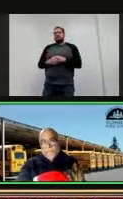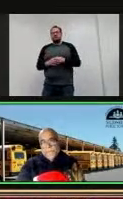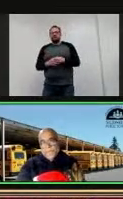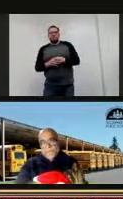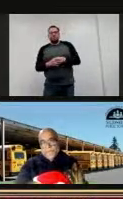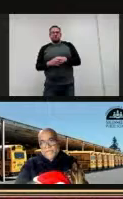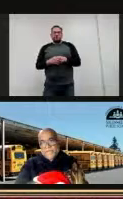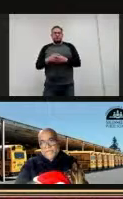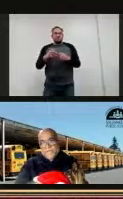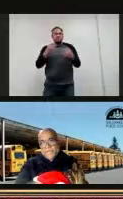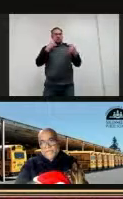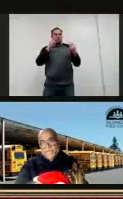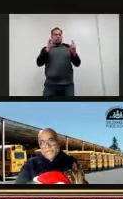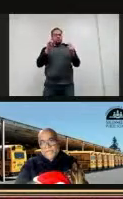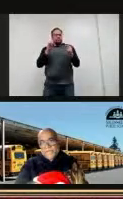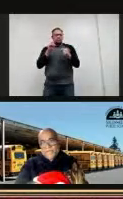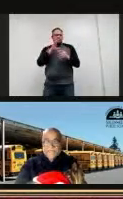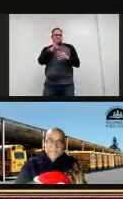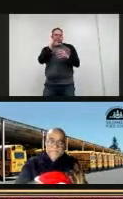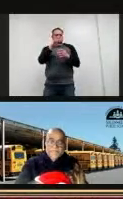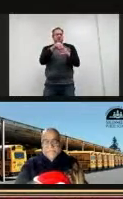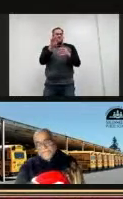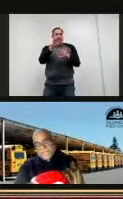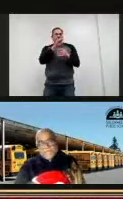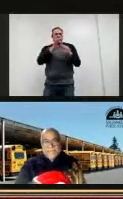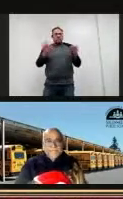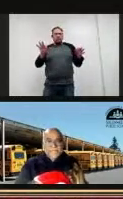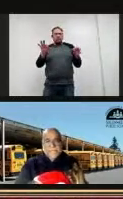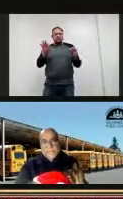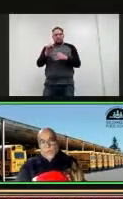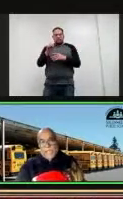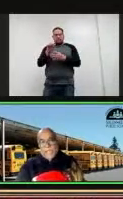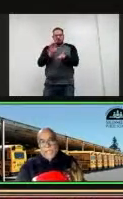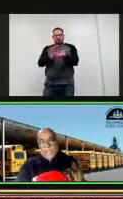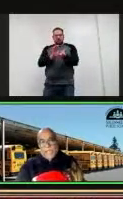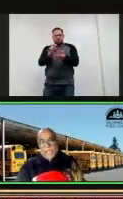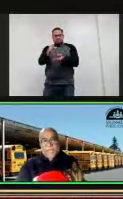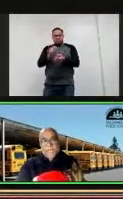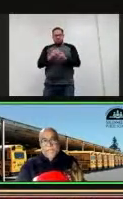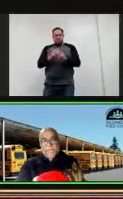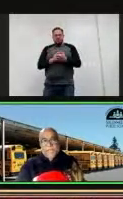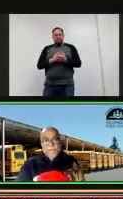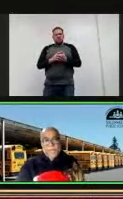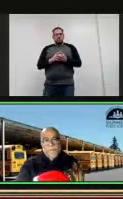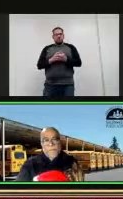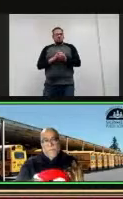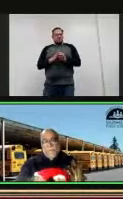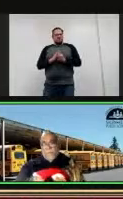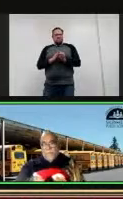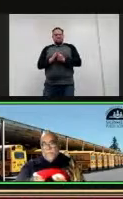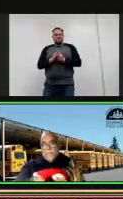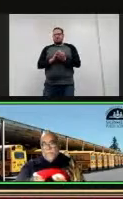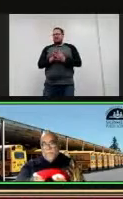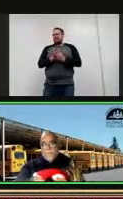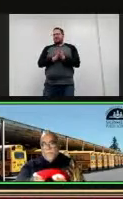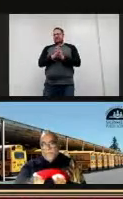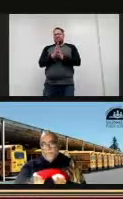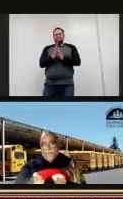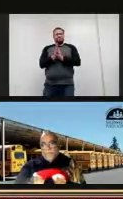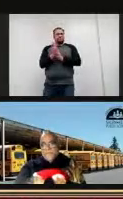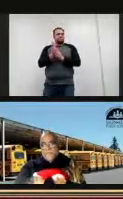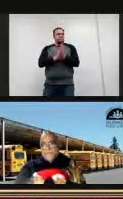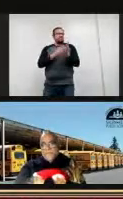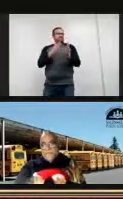That works. That incorporates your language, Satya, I think. Okay. Right? To share with that a little bit,